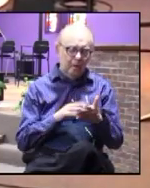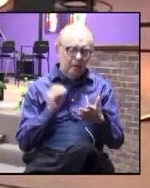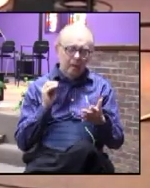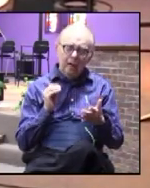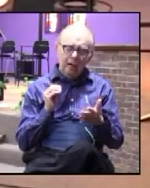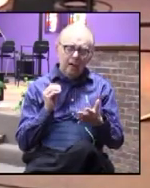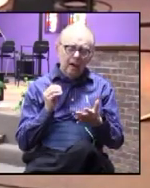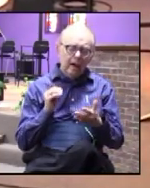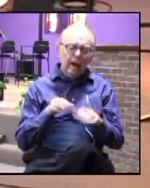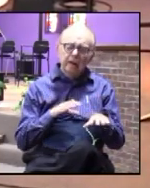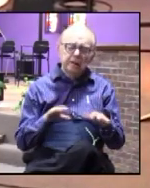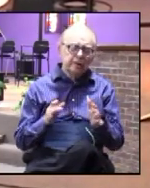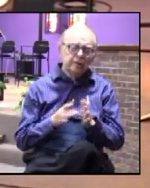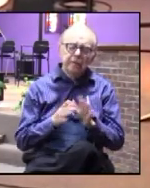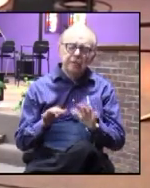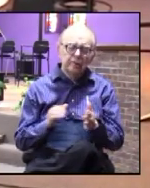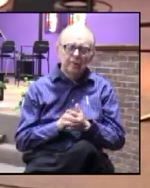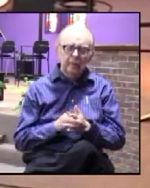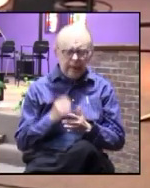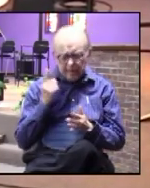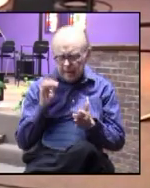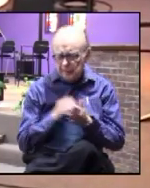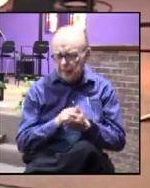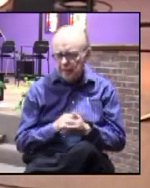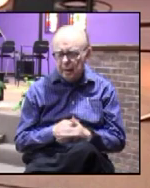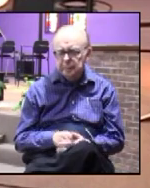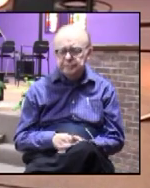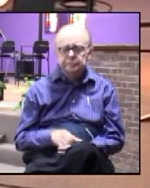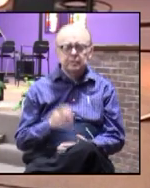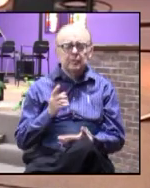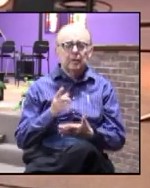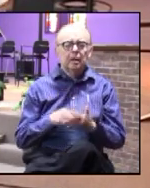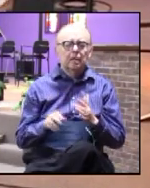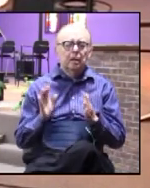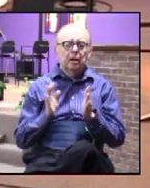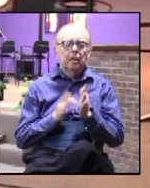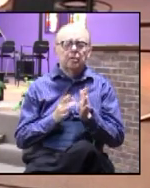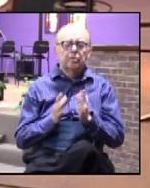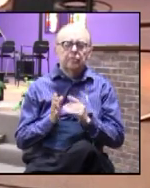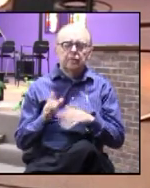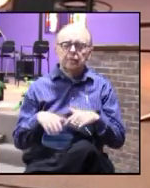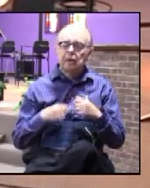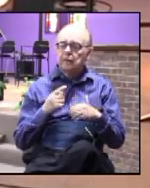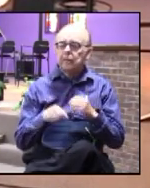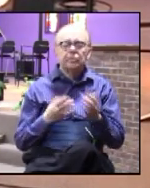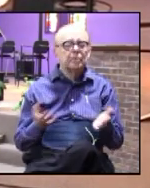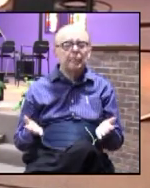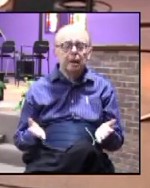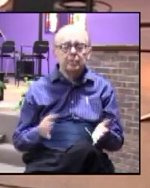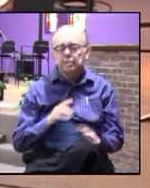Jesus do this? You think about it. What was his whole life about, ladies and gentlemen?